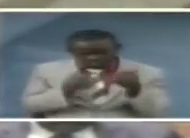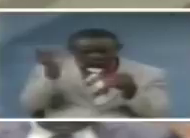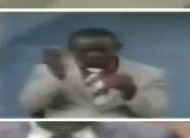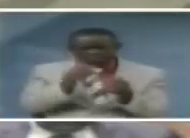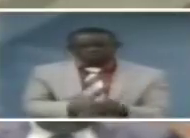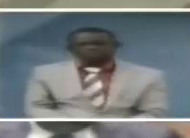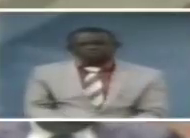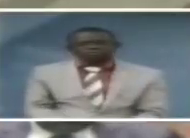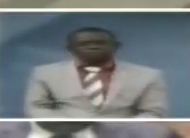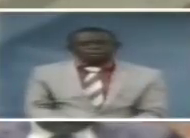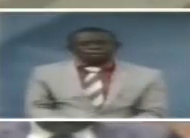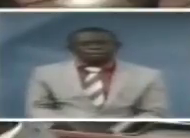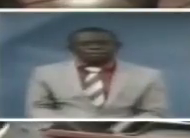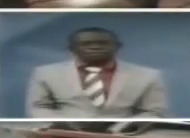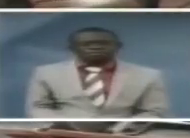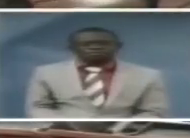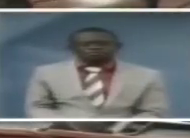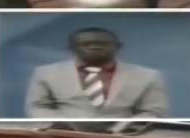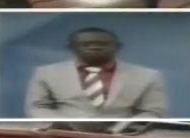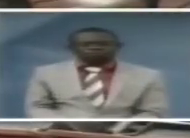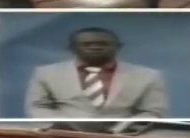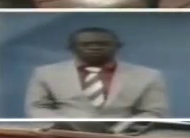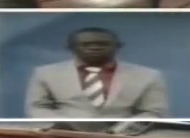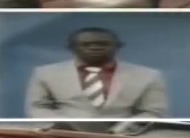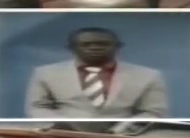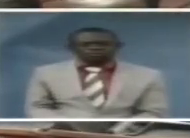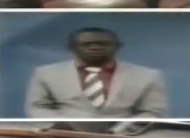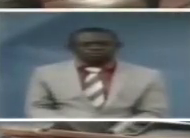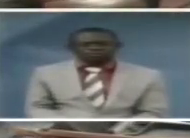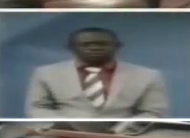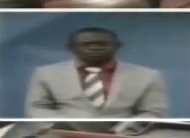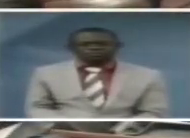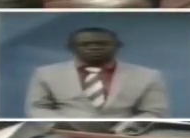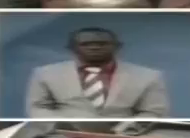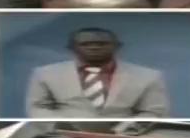Mr. Speaker, Part 4, conclusion.